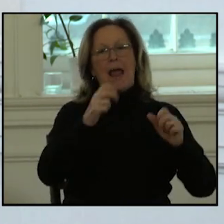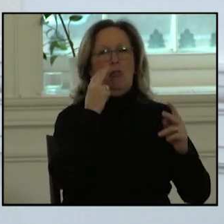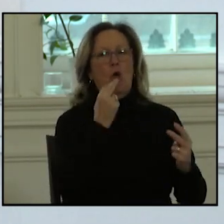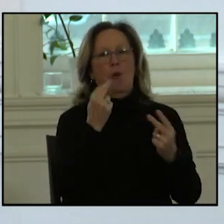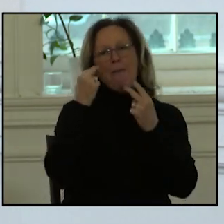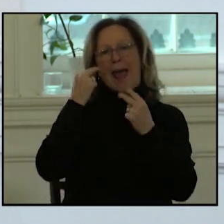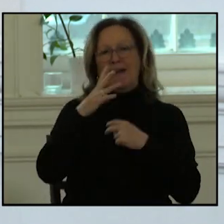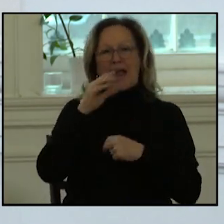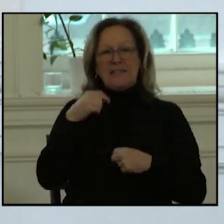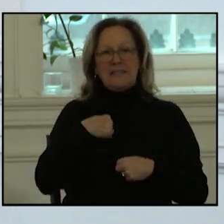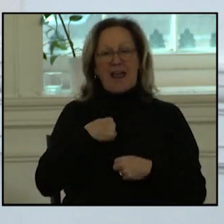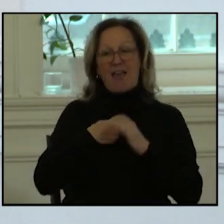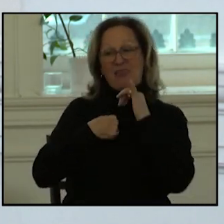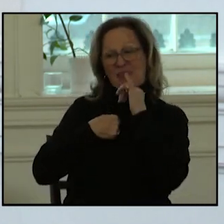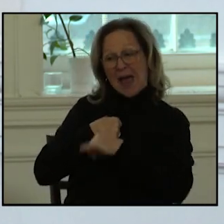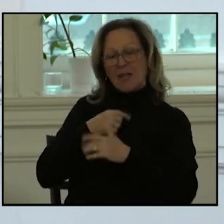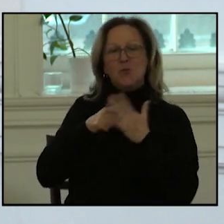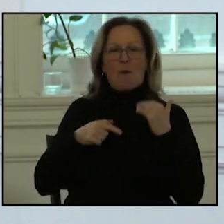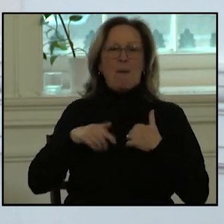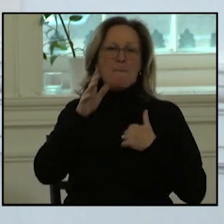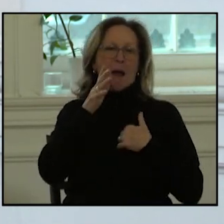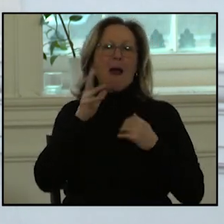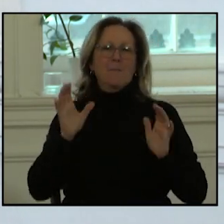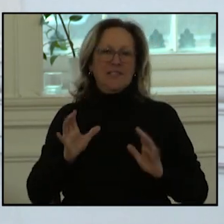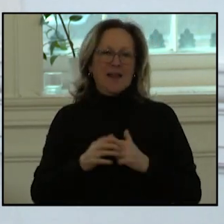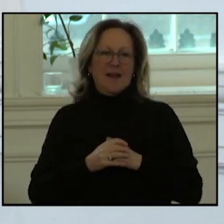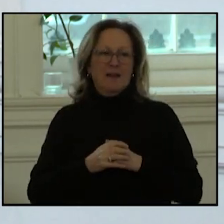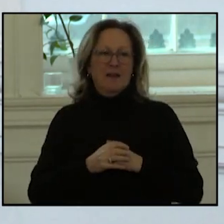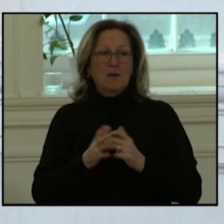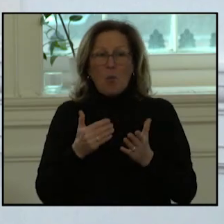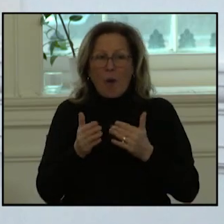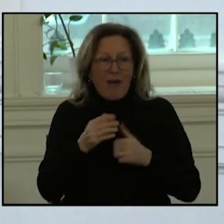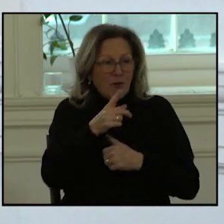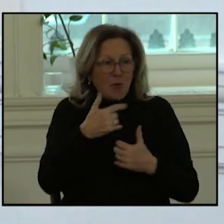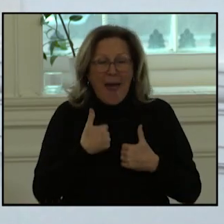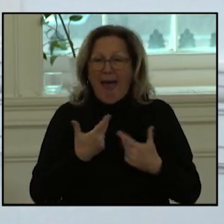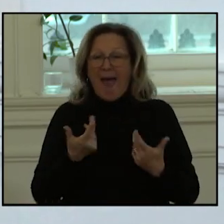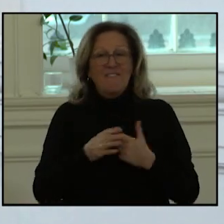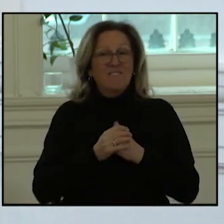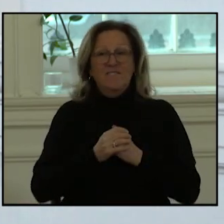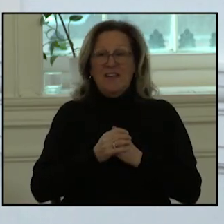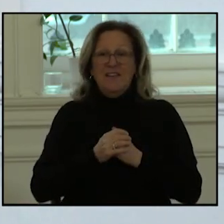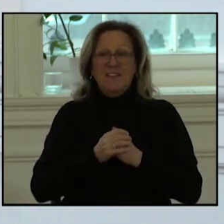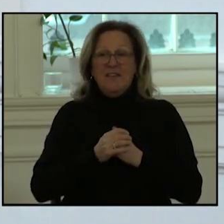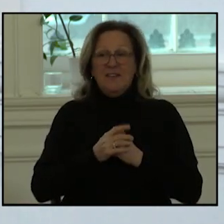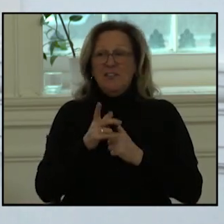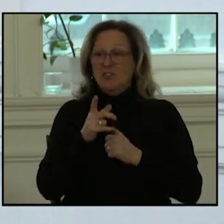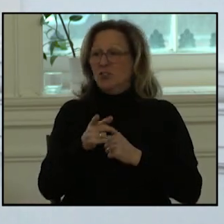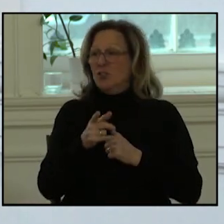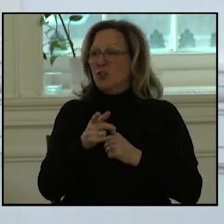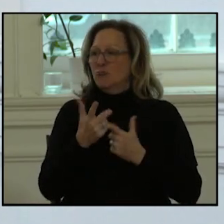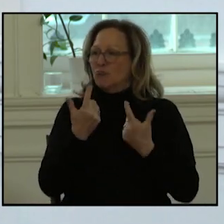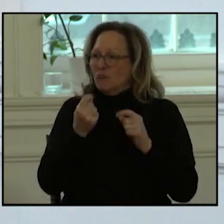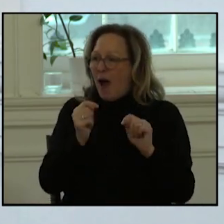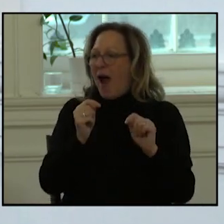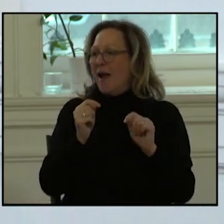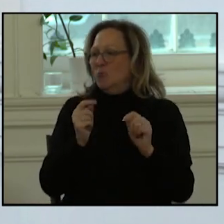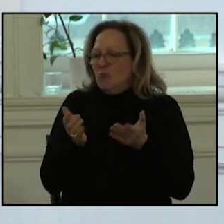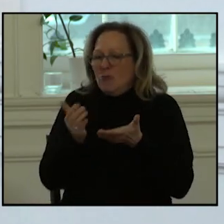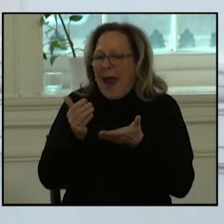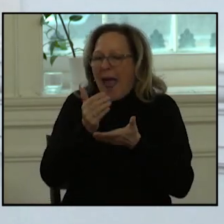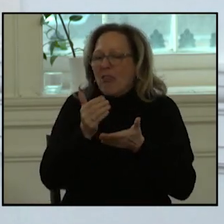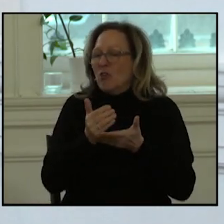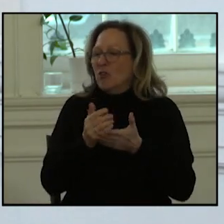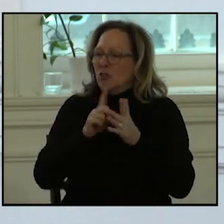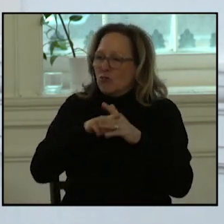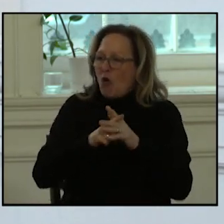can start with you now with whatever you have. And start doing recordings of stuff that you remember as a kid. Write it down.